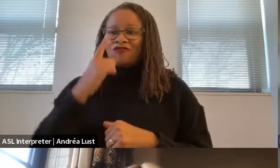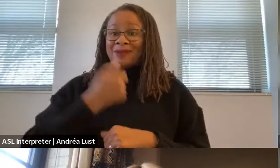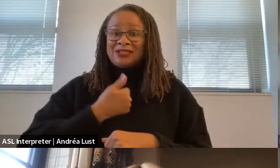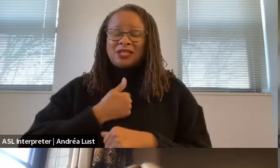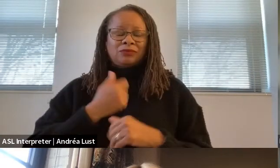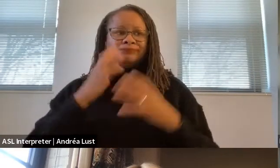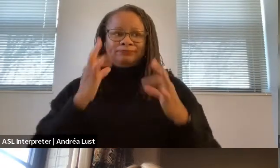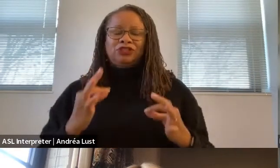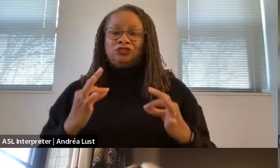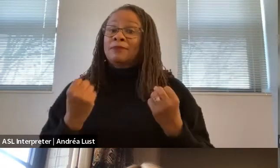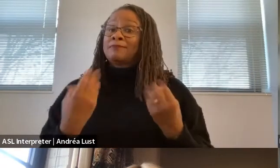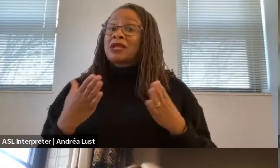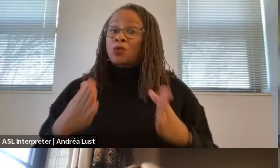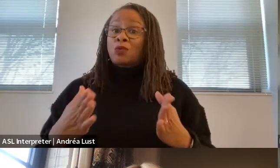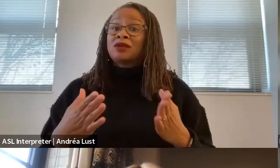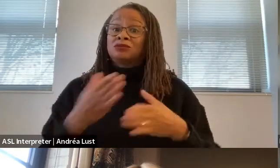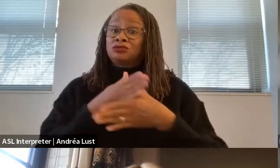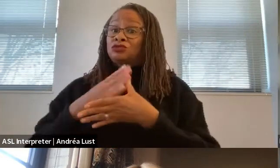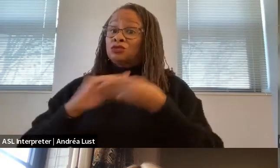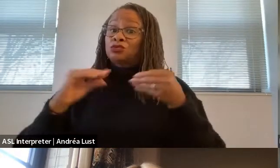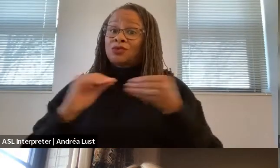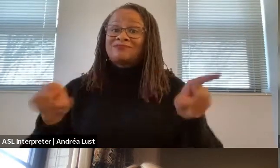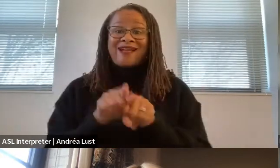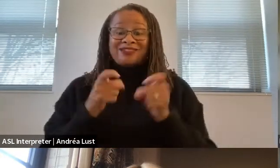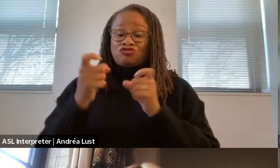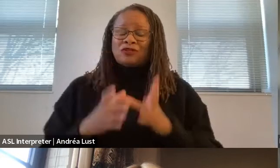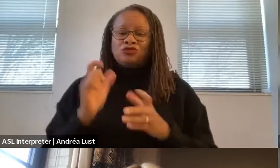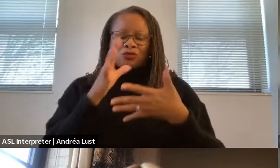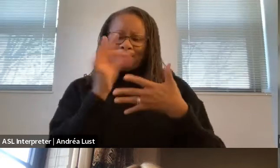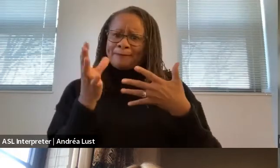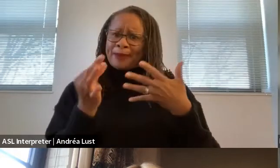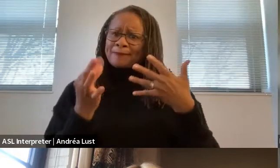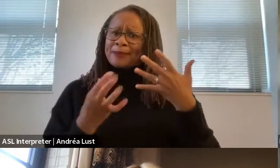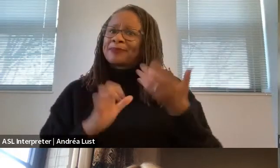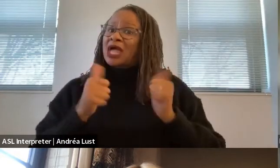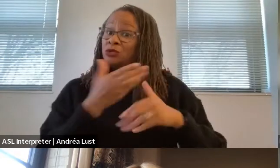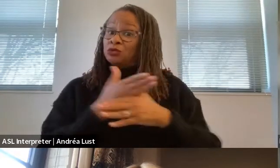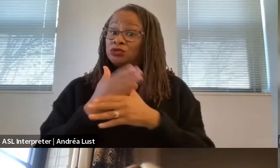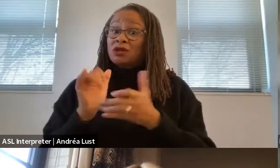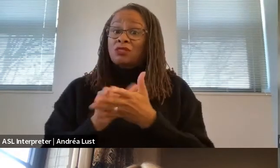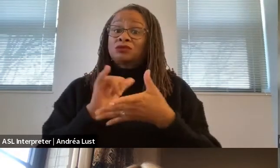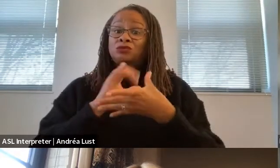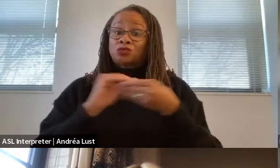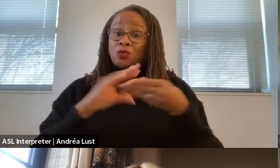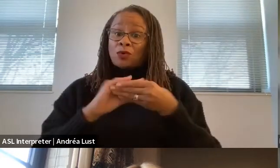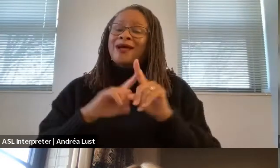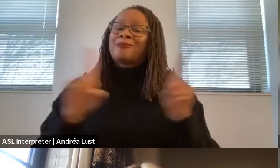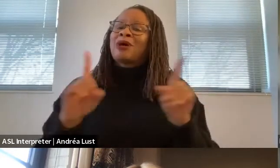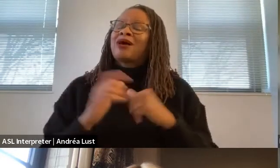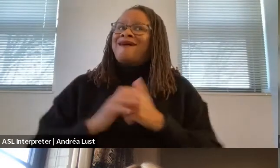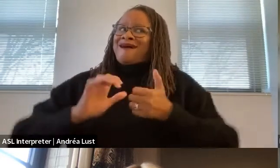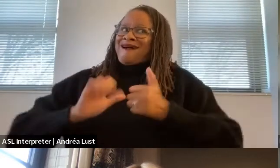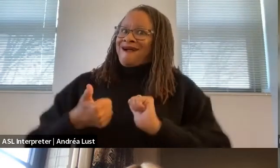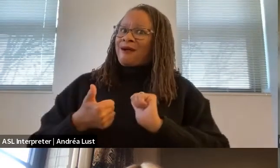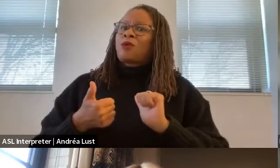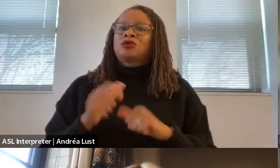intentional. There's many ways to tell a story, right? And as a director, you've got to pick how you're going to tell that story, but the way that you